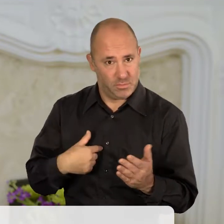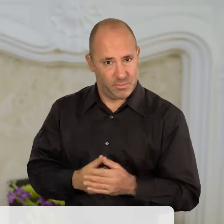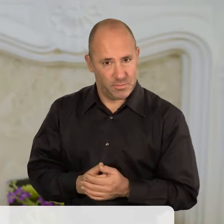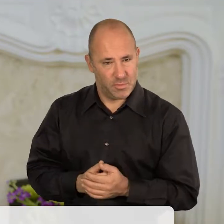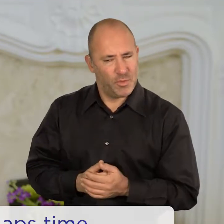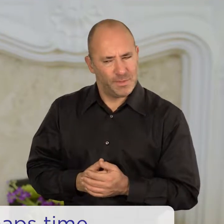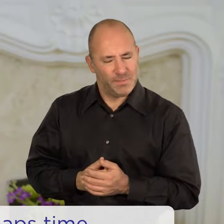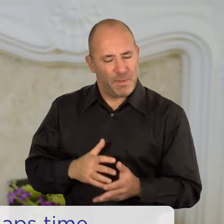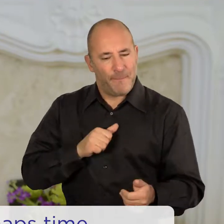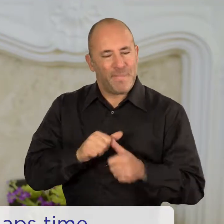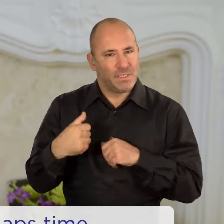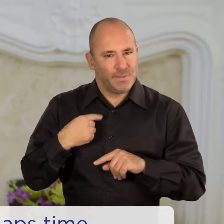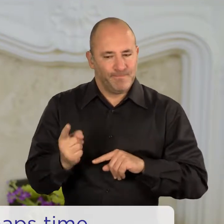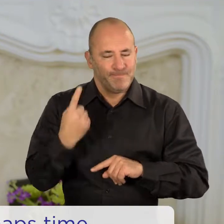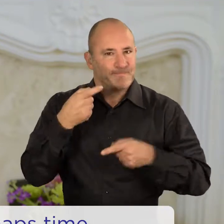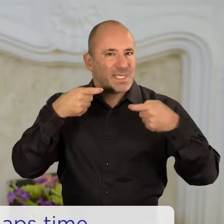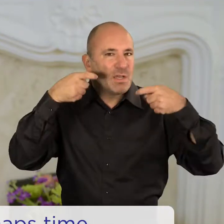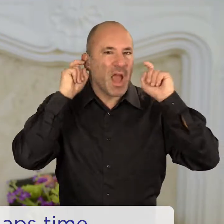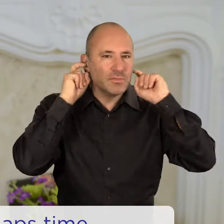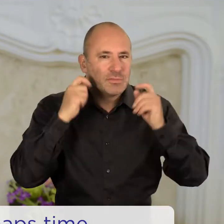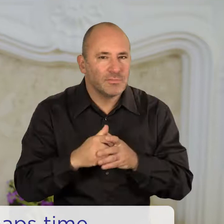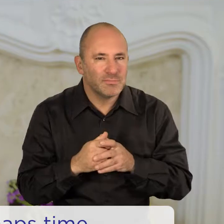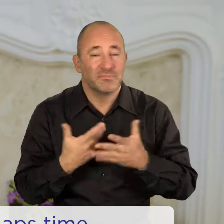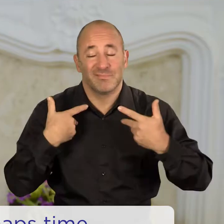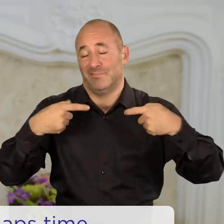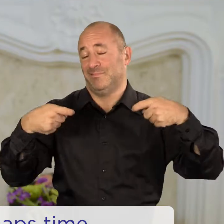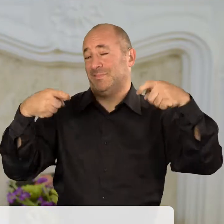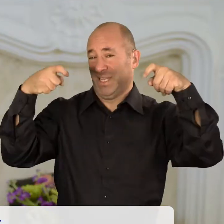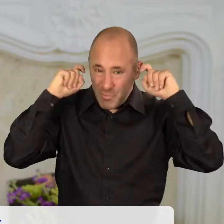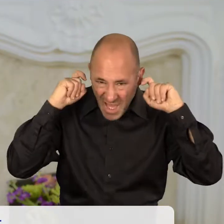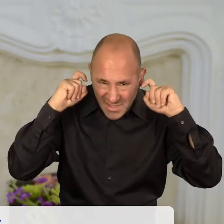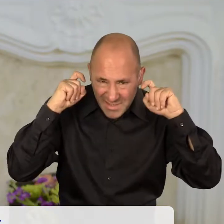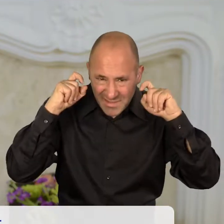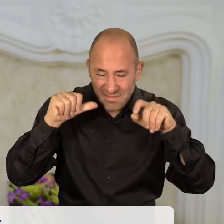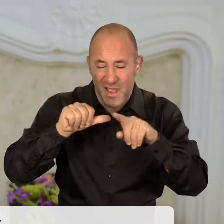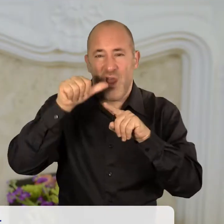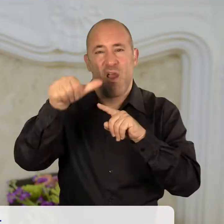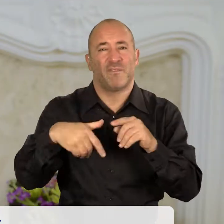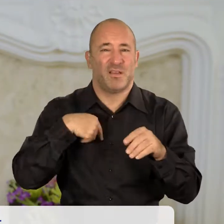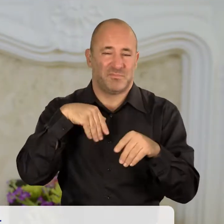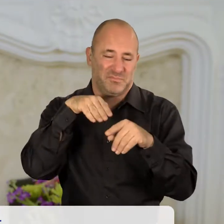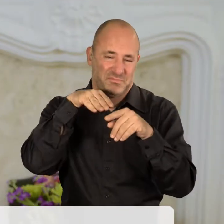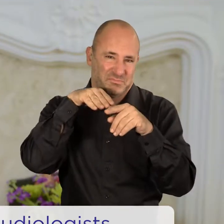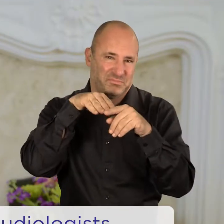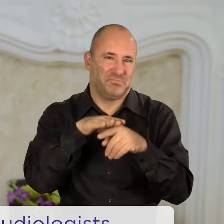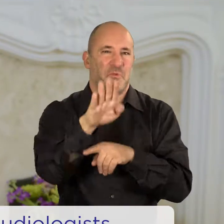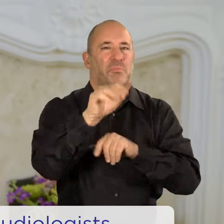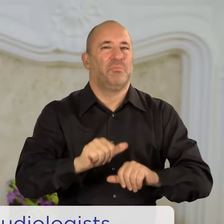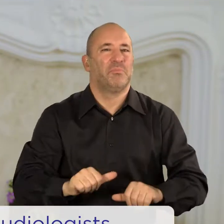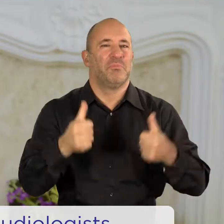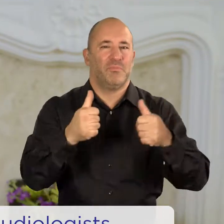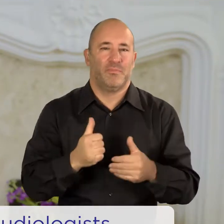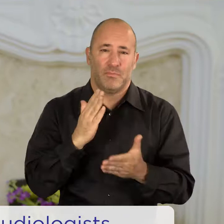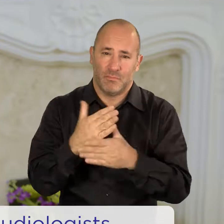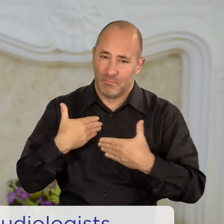is. So I thought it was perhaps time to get some hearing aids. And I did, and then I went from strength to strength, thanks to these